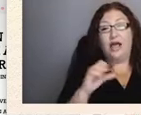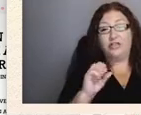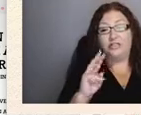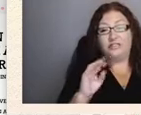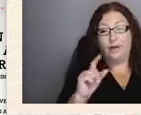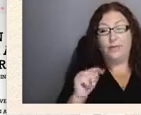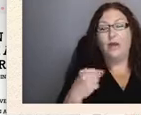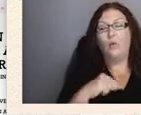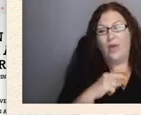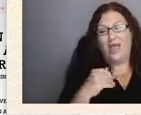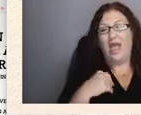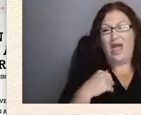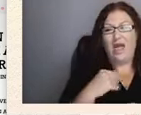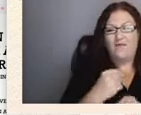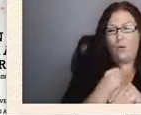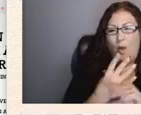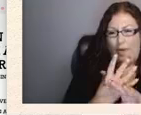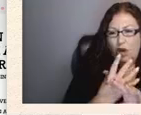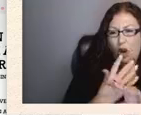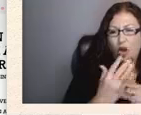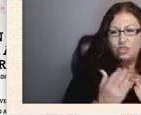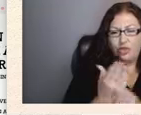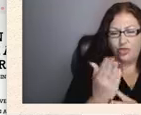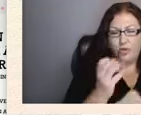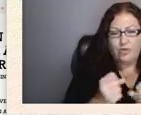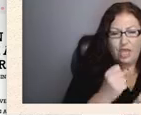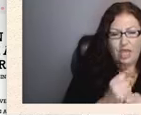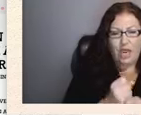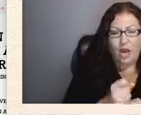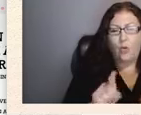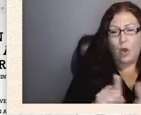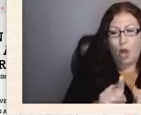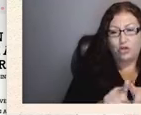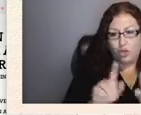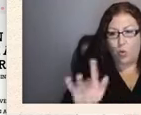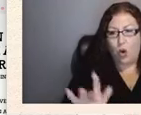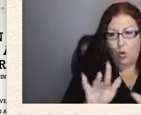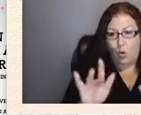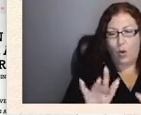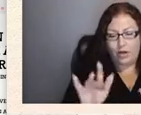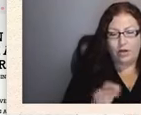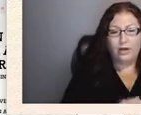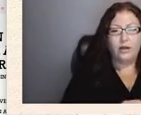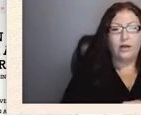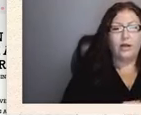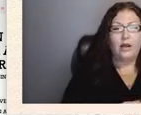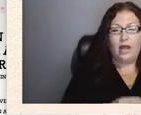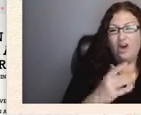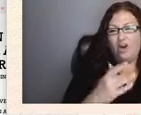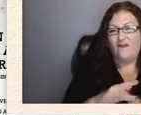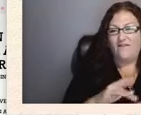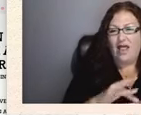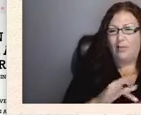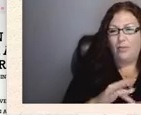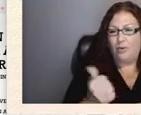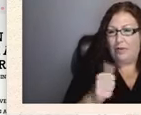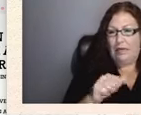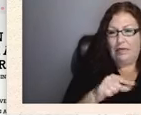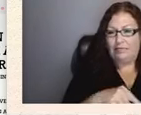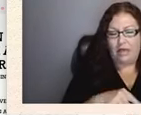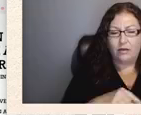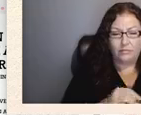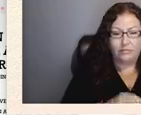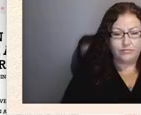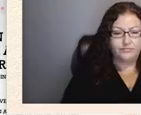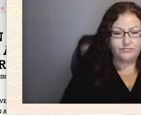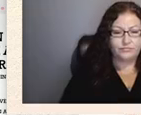webinars throughout the year, which we also record and are available for you to listen